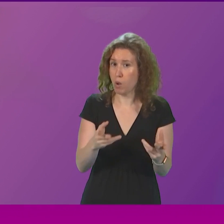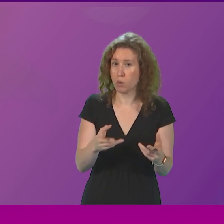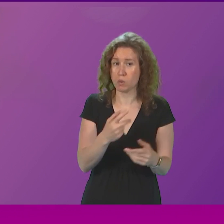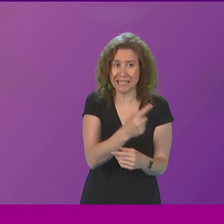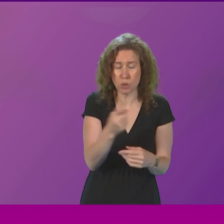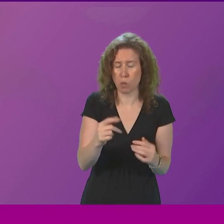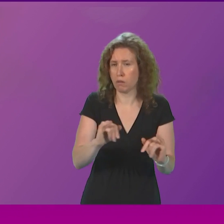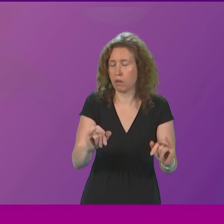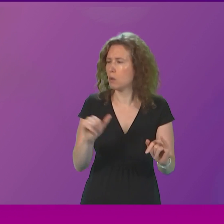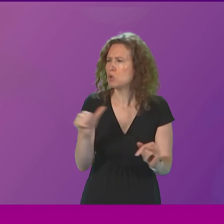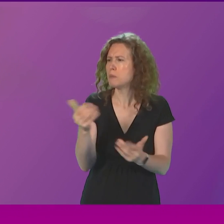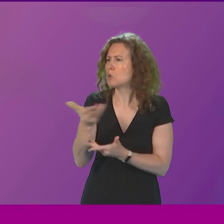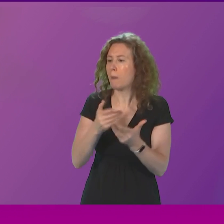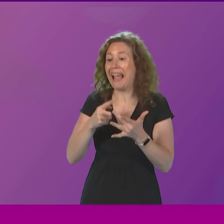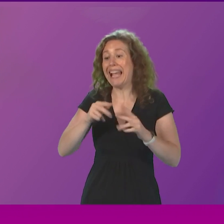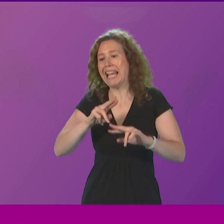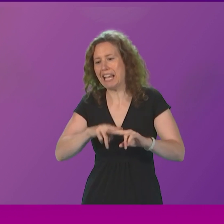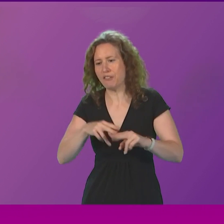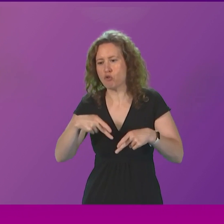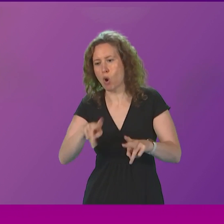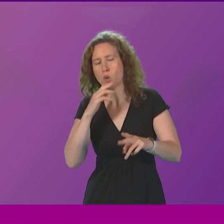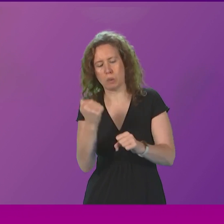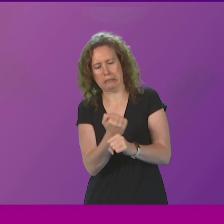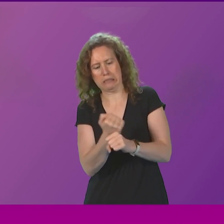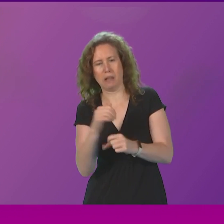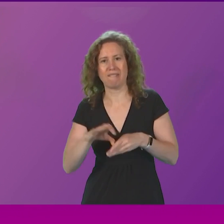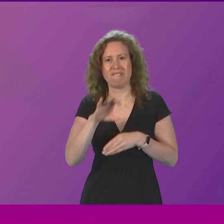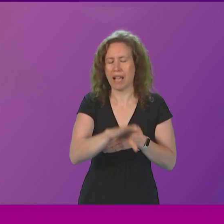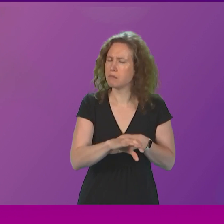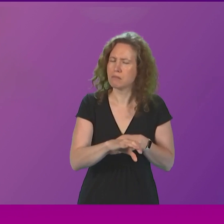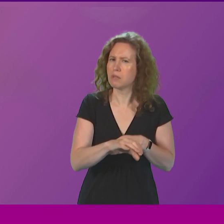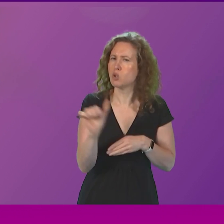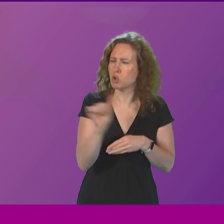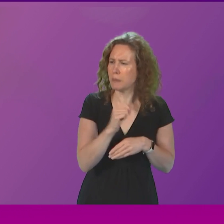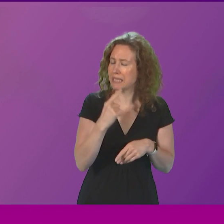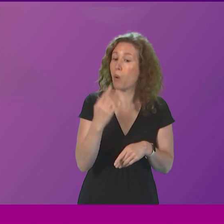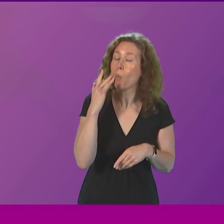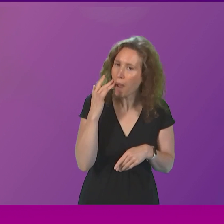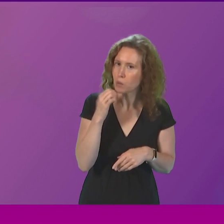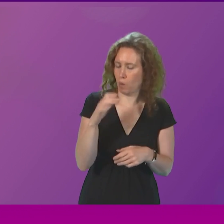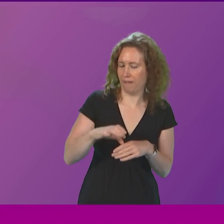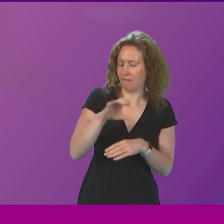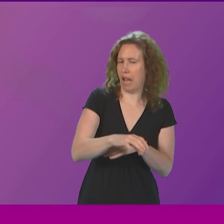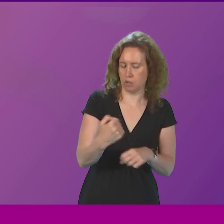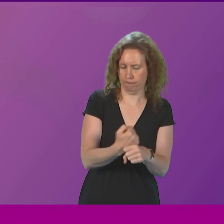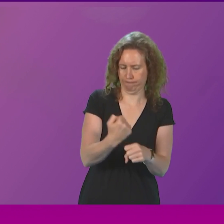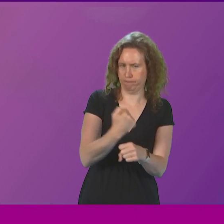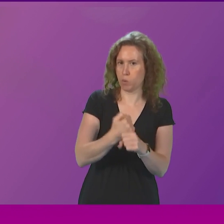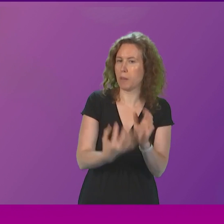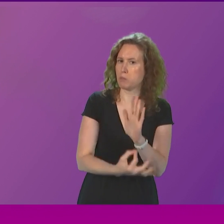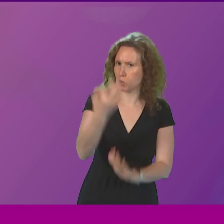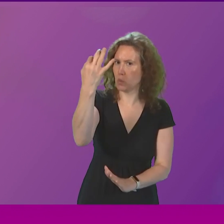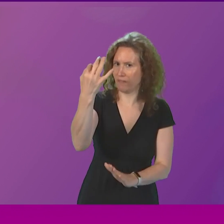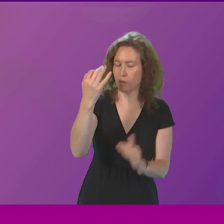should not be a discussion about if these roads will see upgrade investment. It should be a conversation about when they will see upgrade